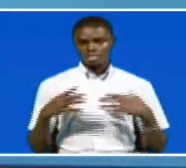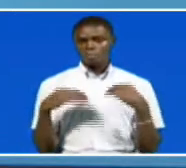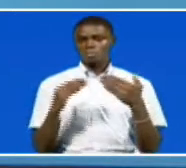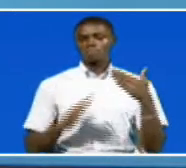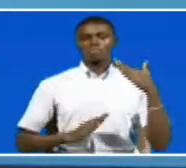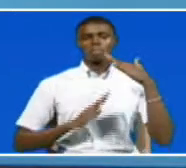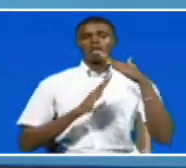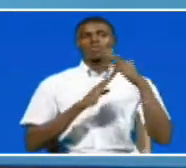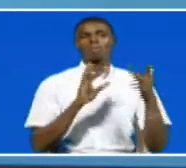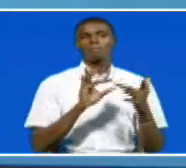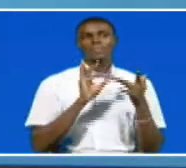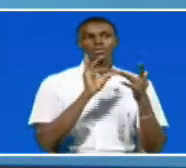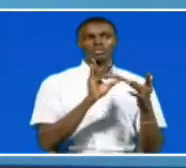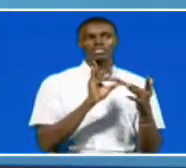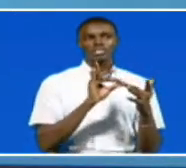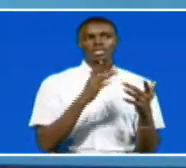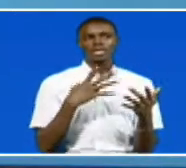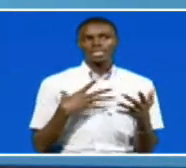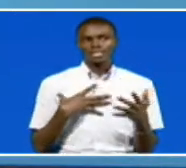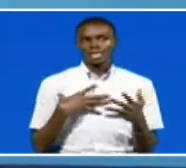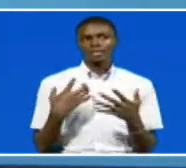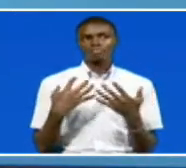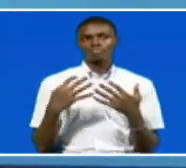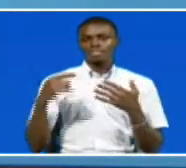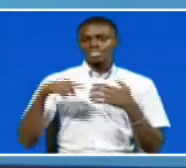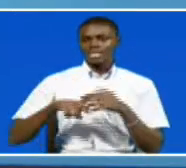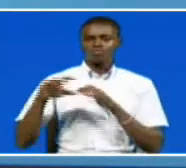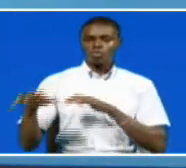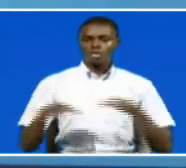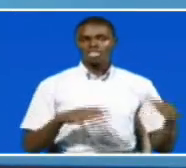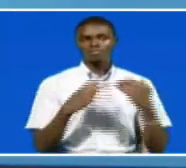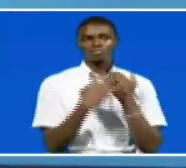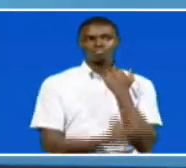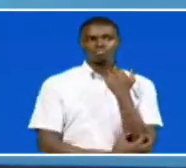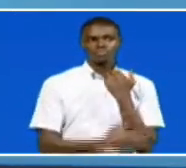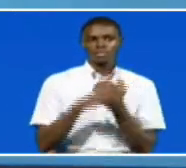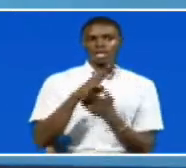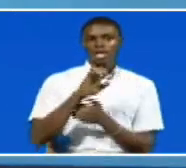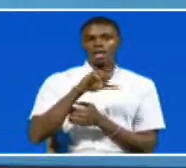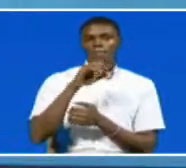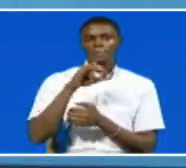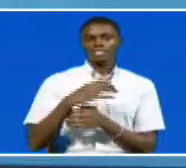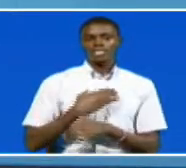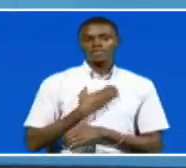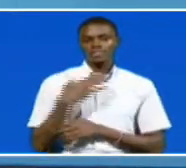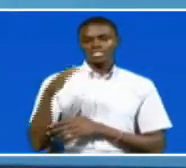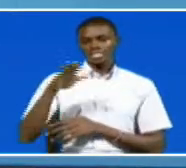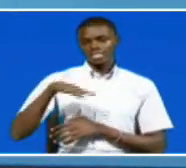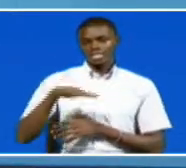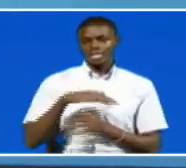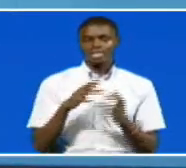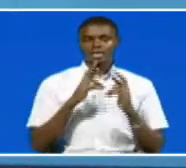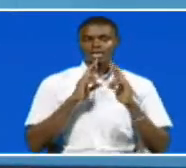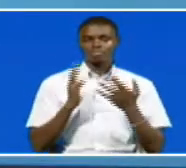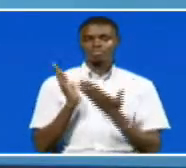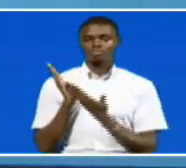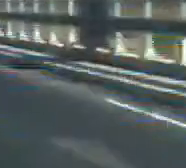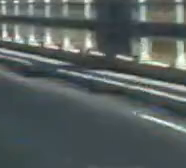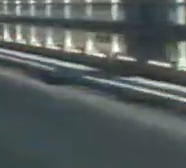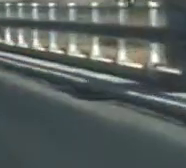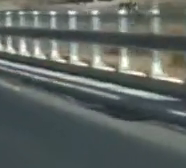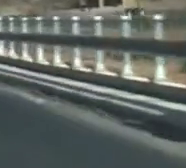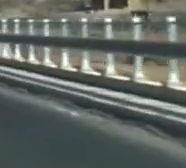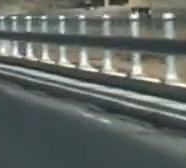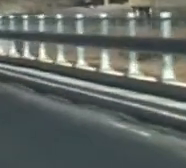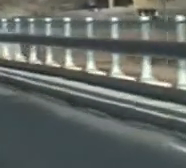top priority as they languish in poverty. Beldin Waleula visited the area and tells us their story.